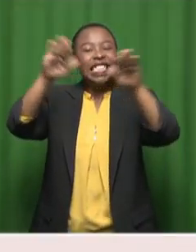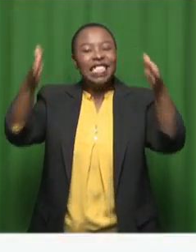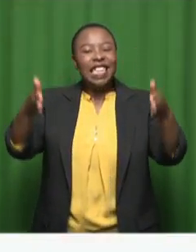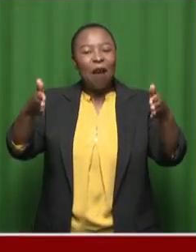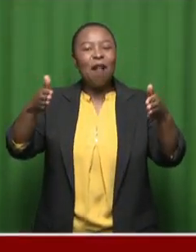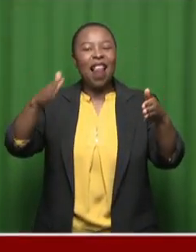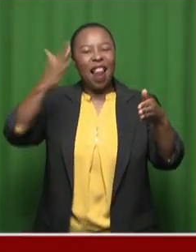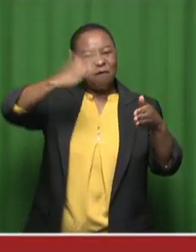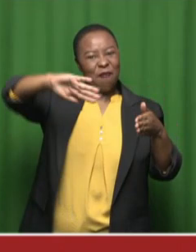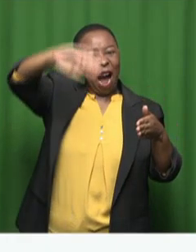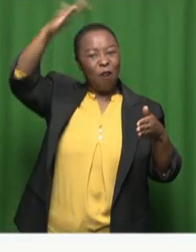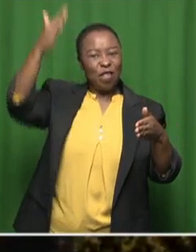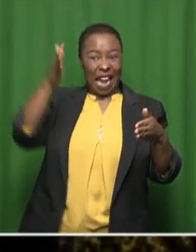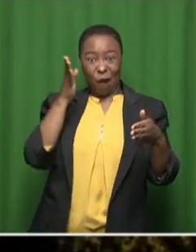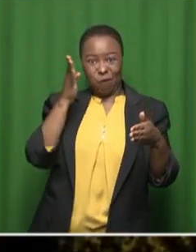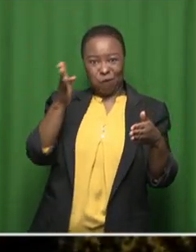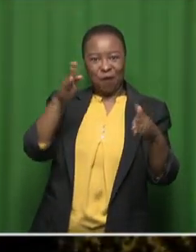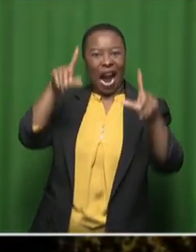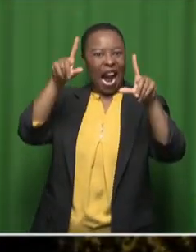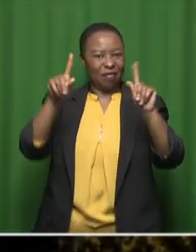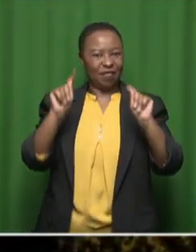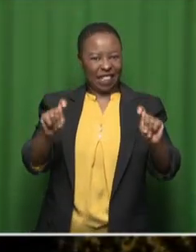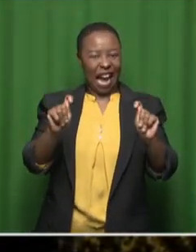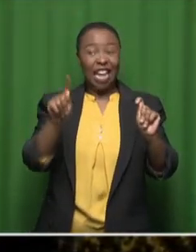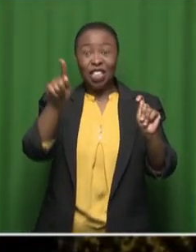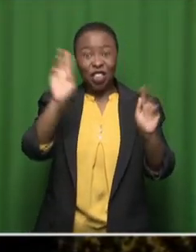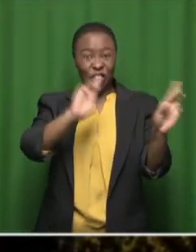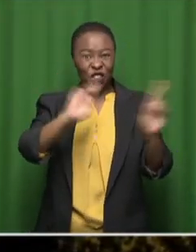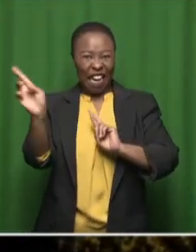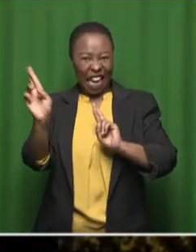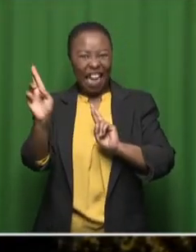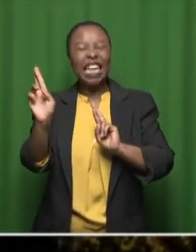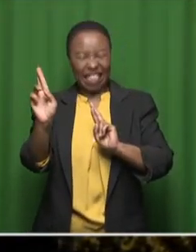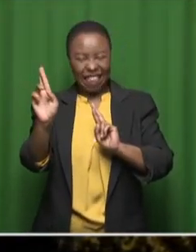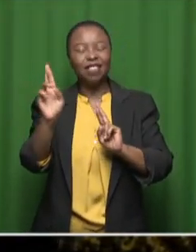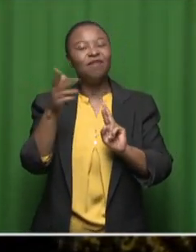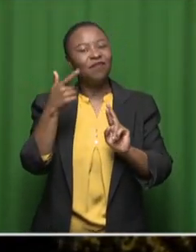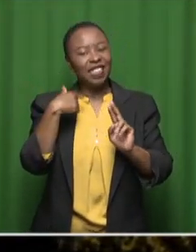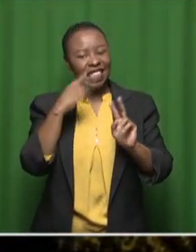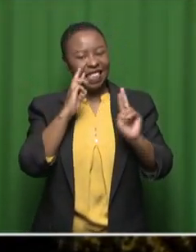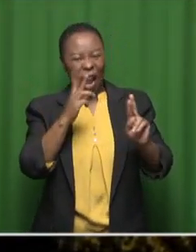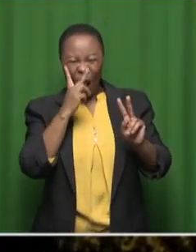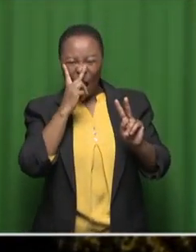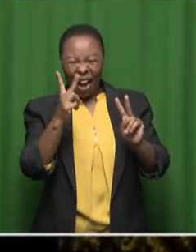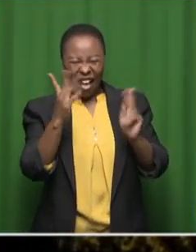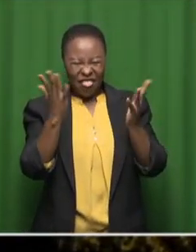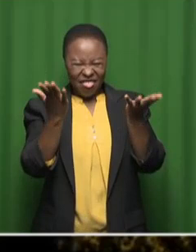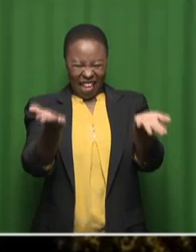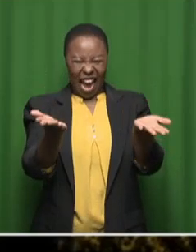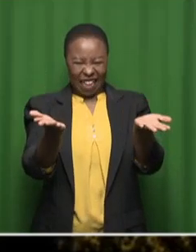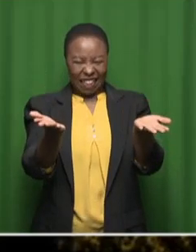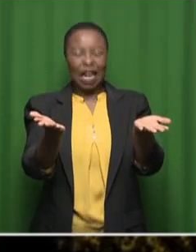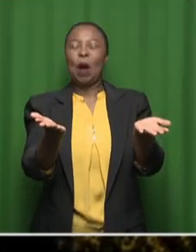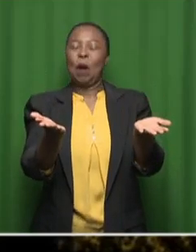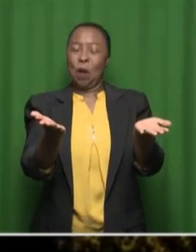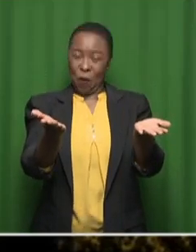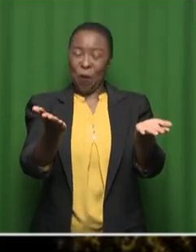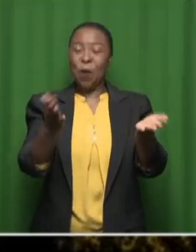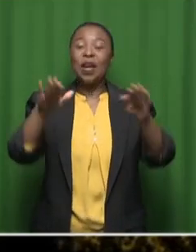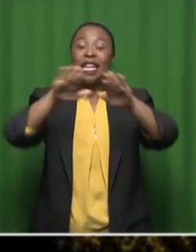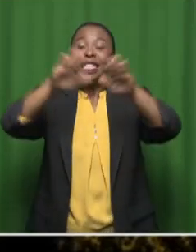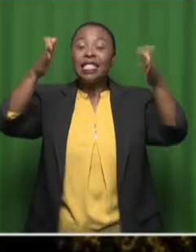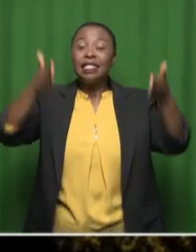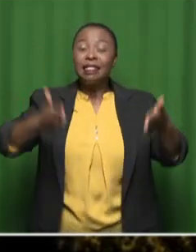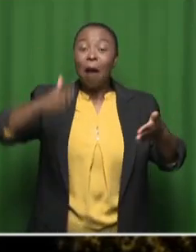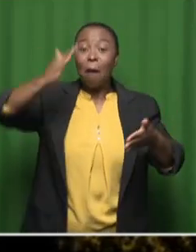And she is, of course, ready and waiting to cross to us. Look at that. Because the thing about Table Mountain, you know,